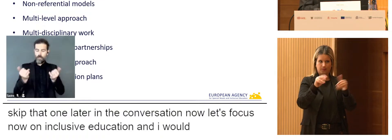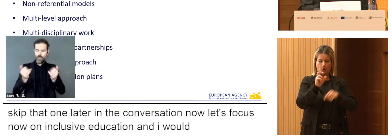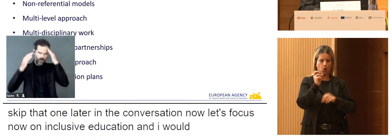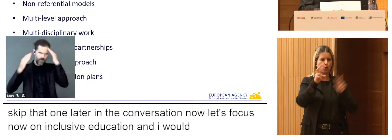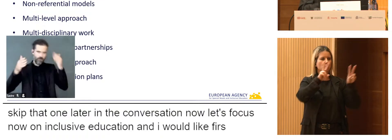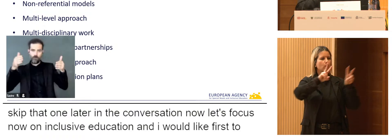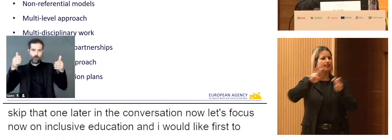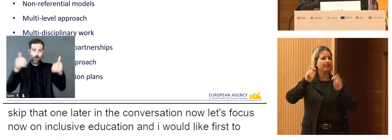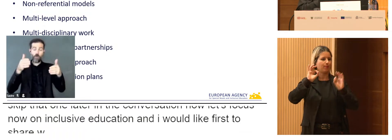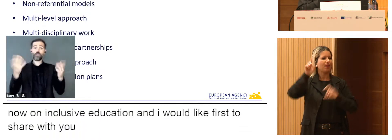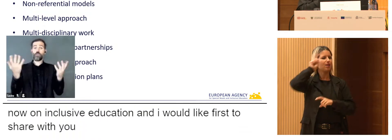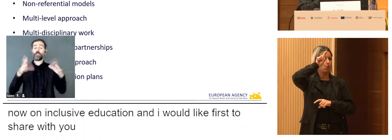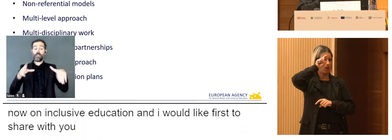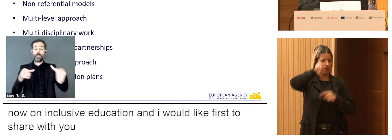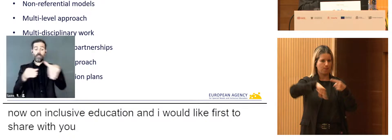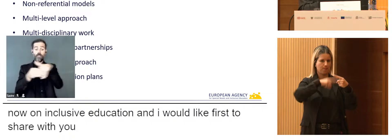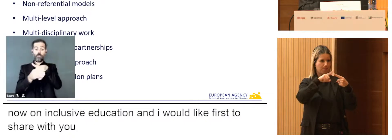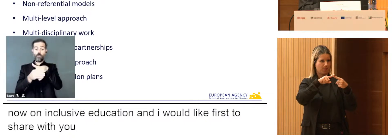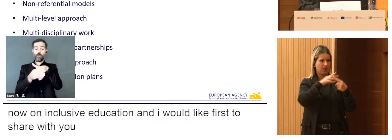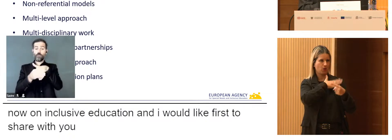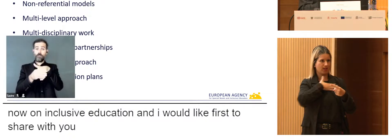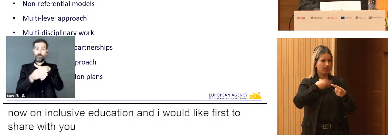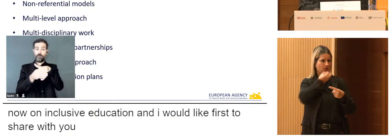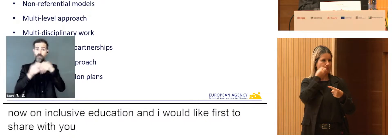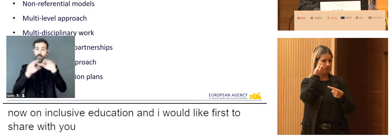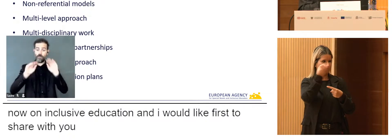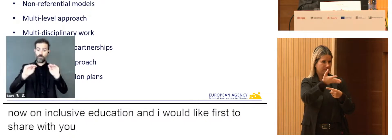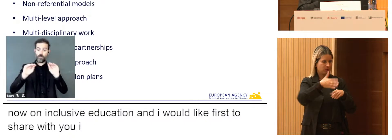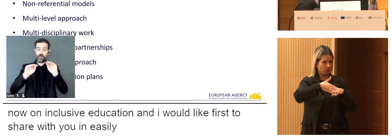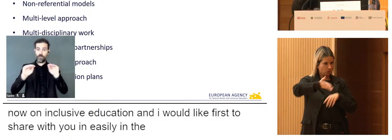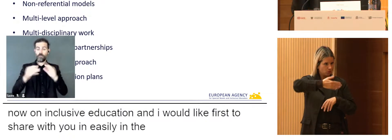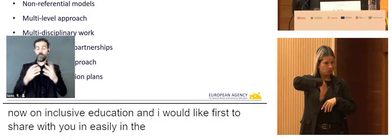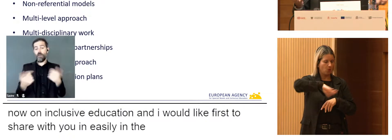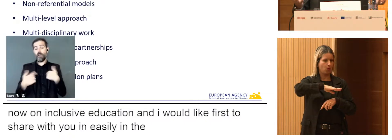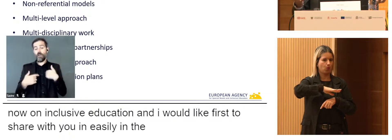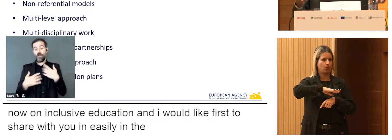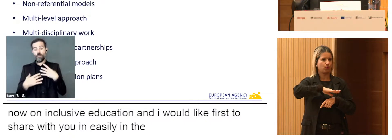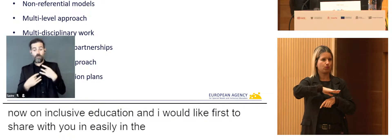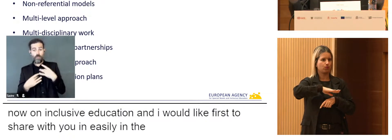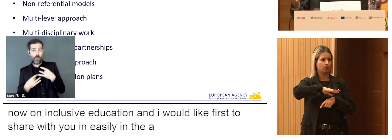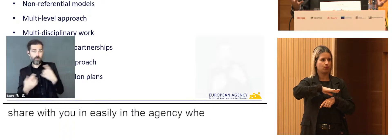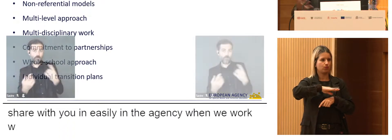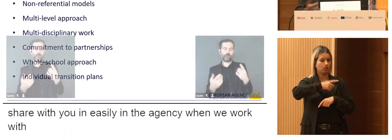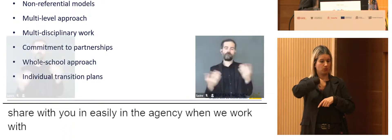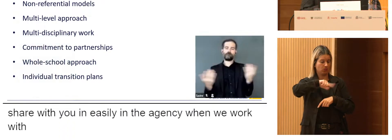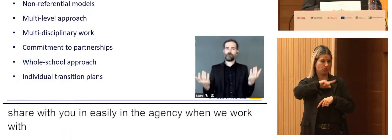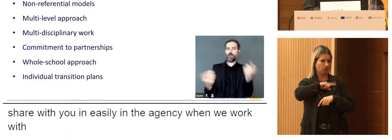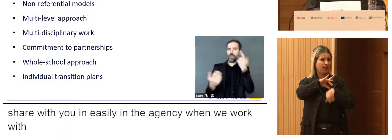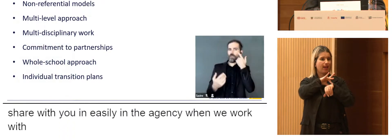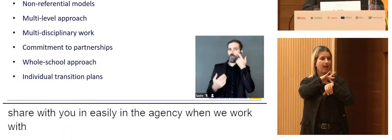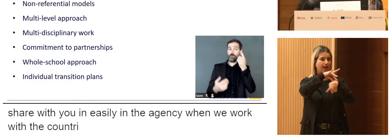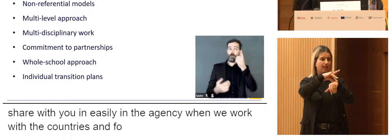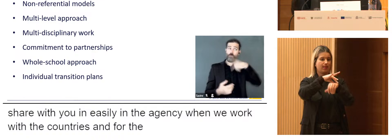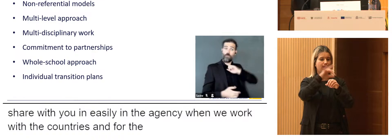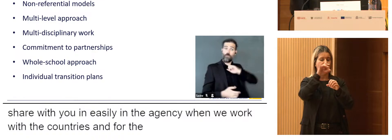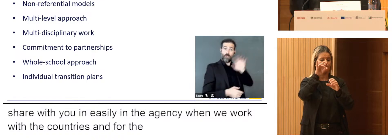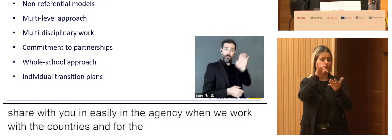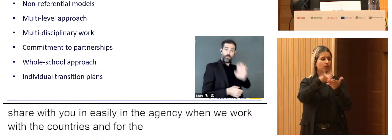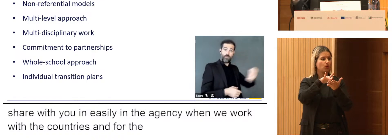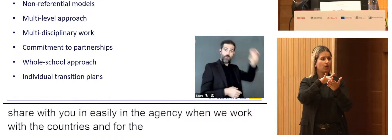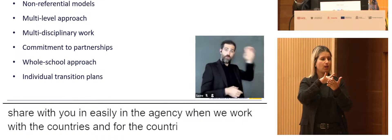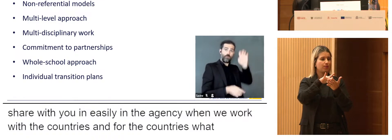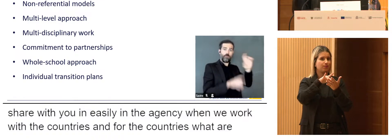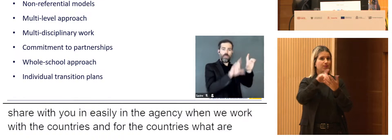to share with you in ISNI, in the agency, when we work with the countries and for the countries, what are